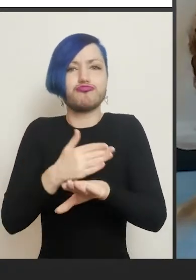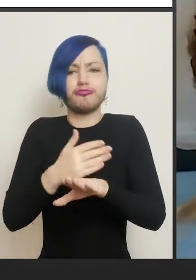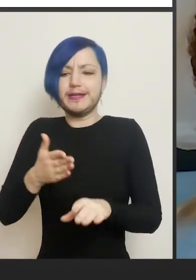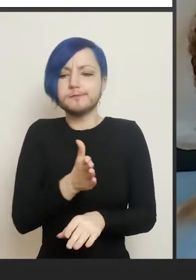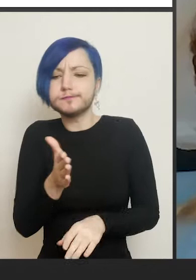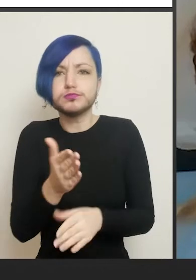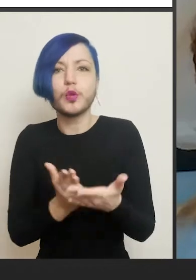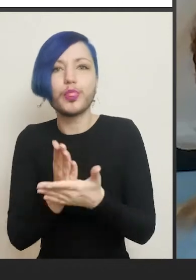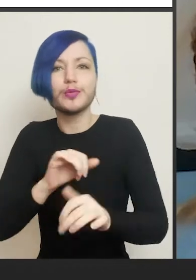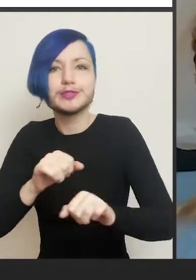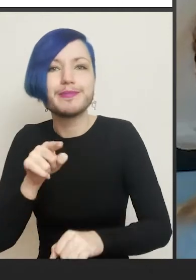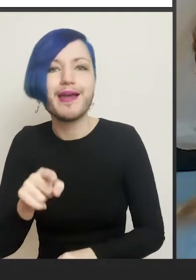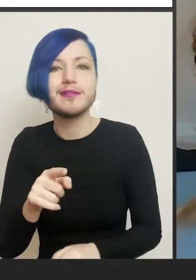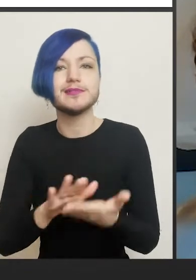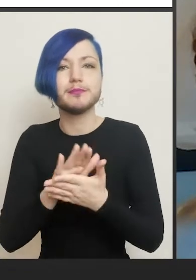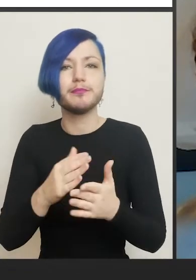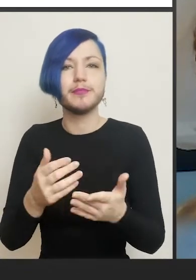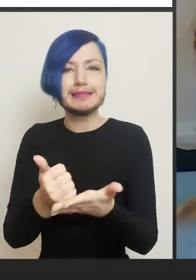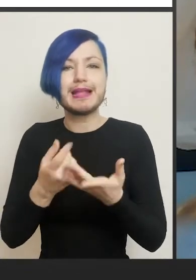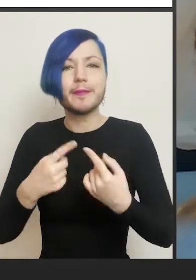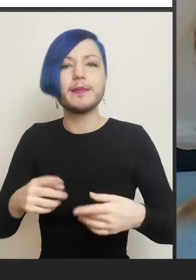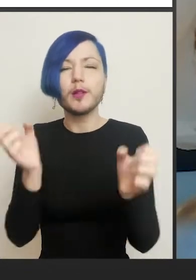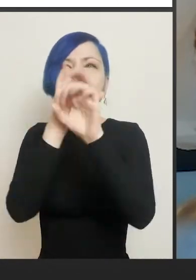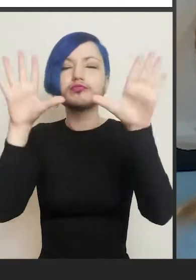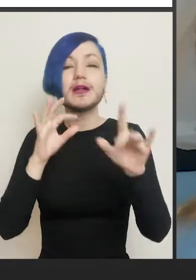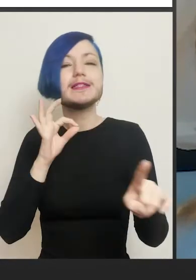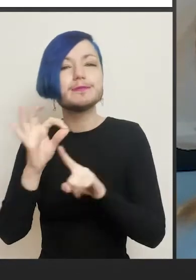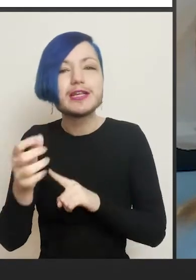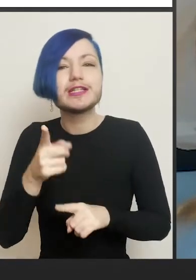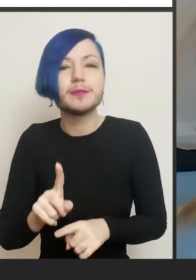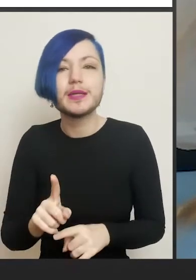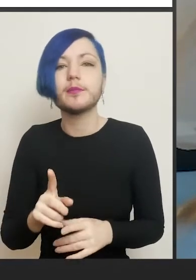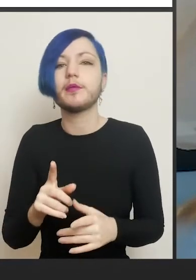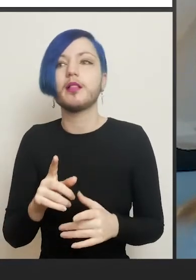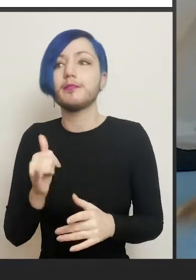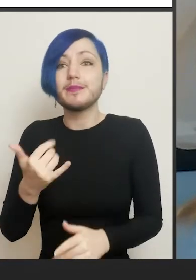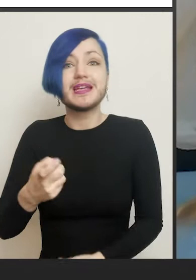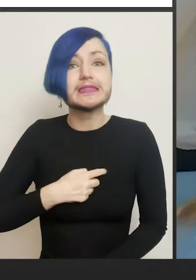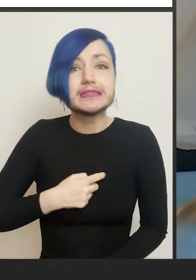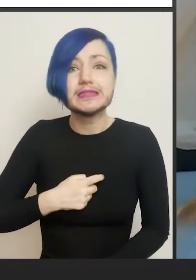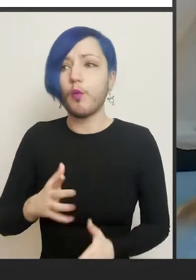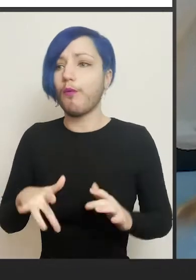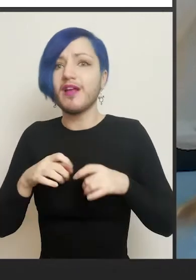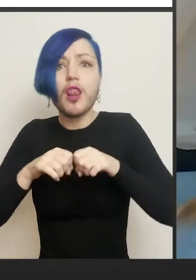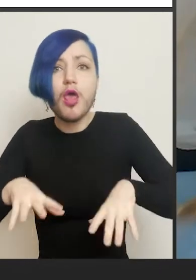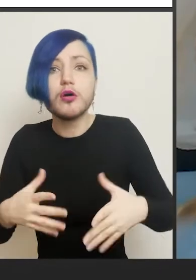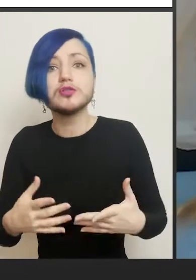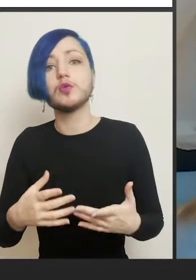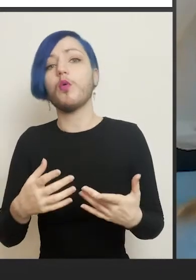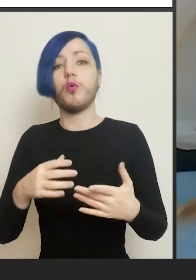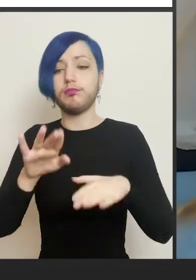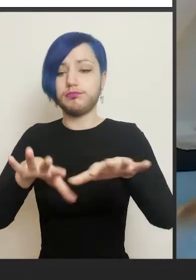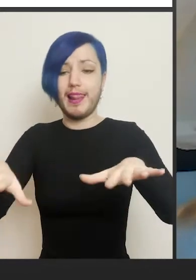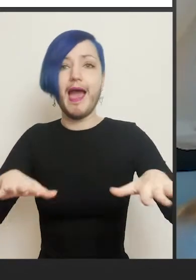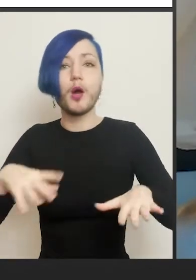pre-navigation, I guess, of the space, to help people, particularly people who potentially might be anxious or feel a bit lost or need to know